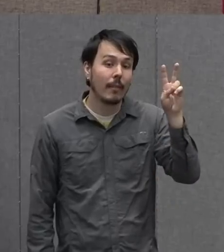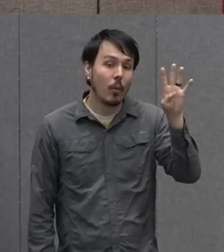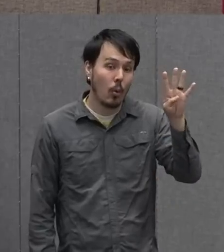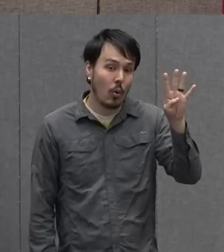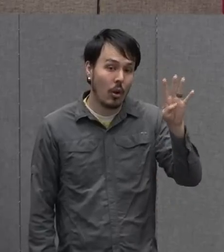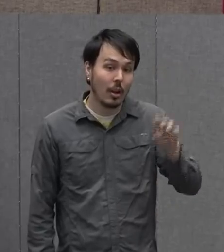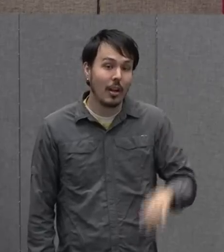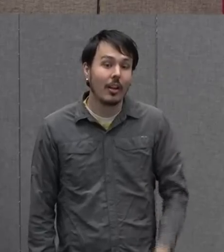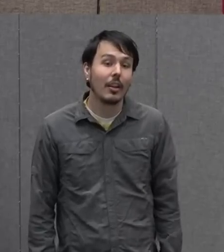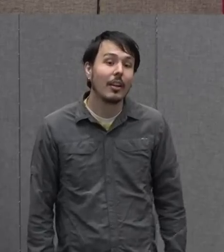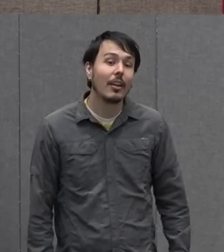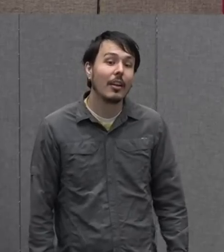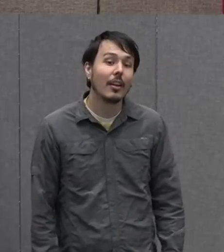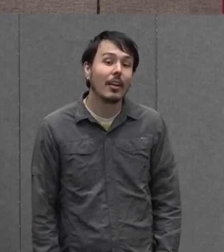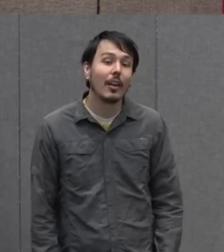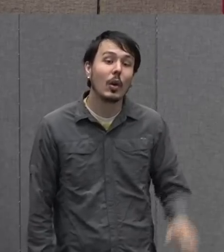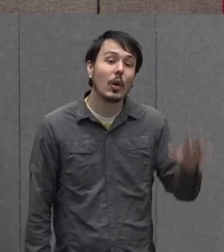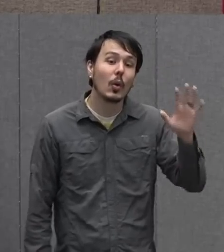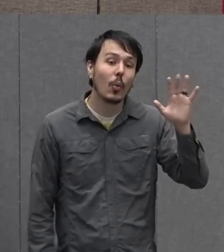24,